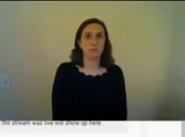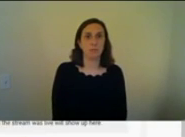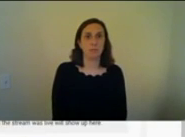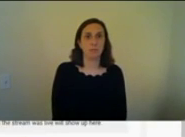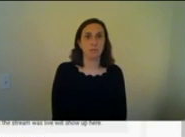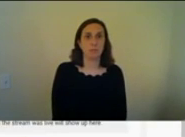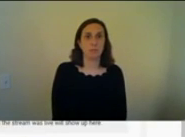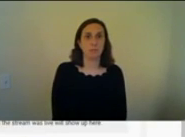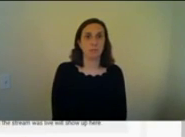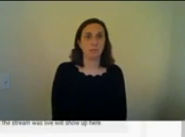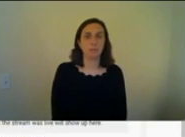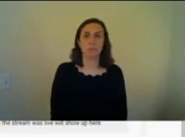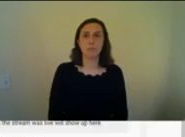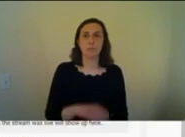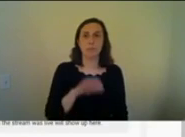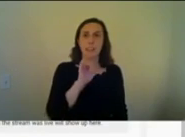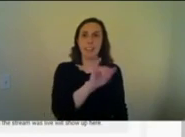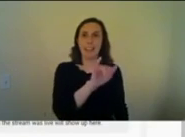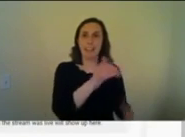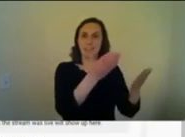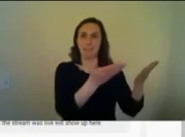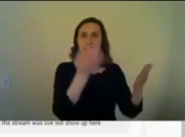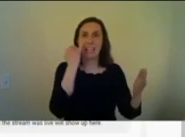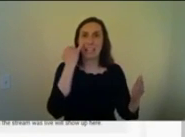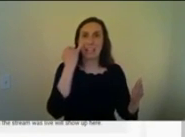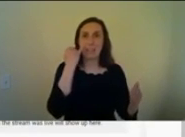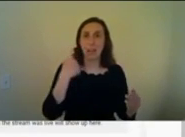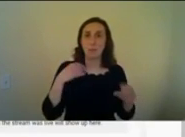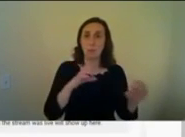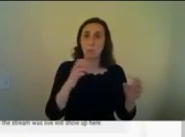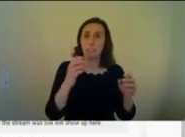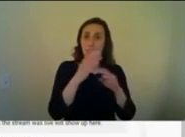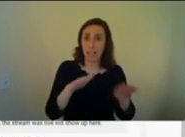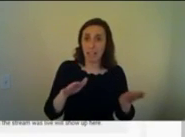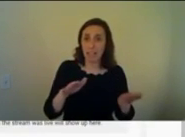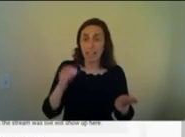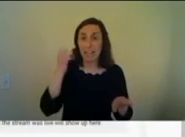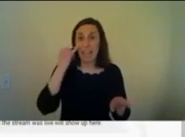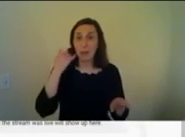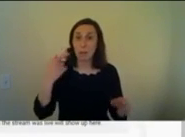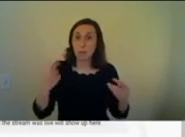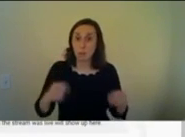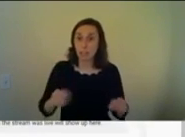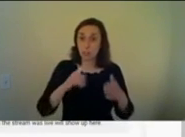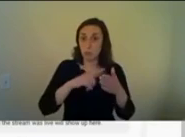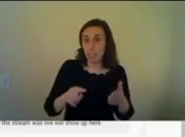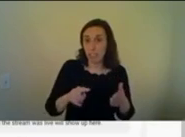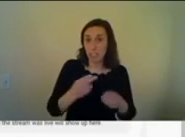divisor. That's if I'm doing the dividing. If I'm doing the multiplying to check,